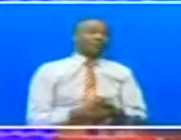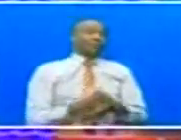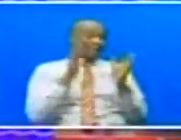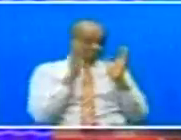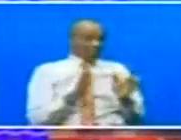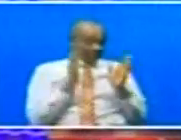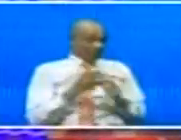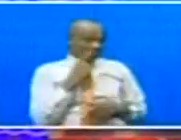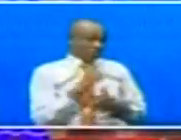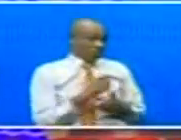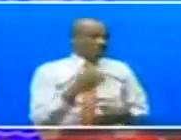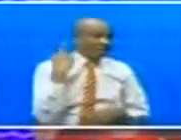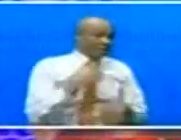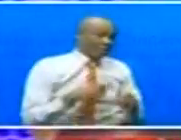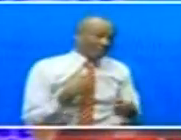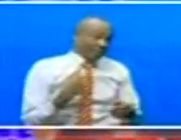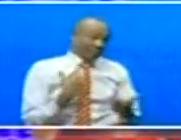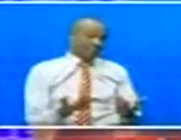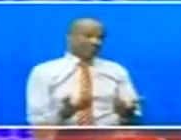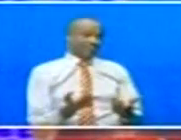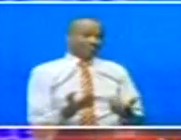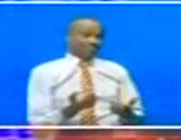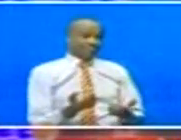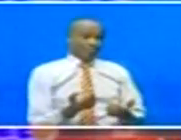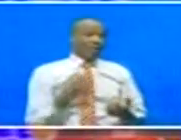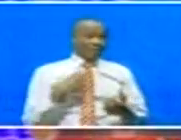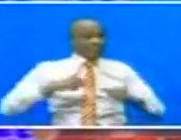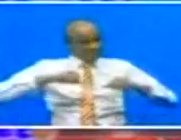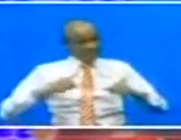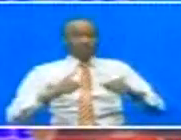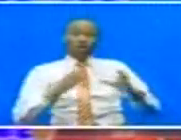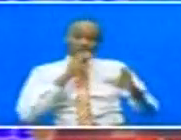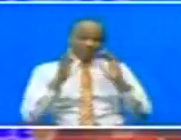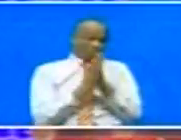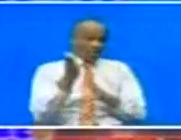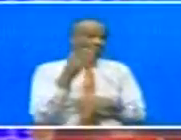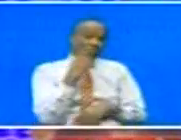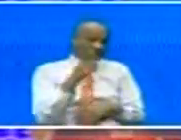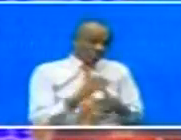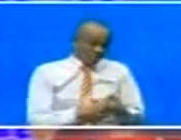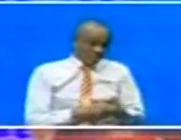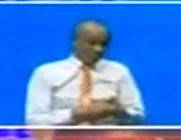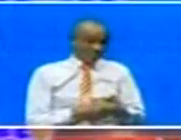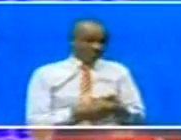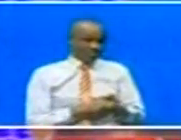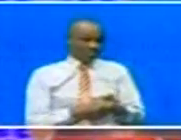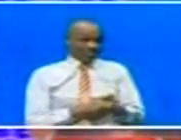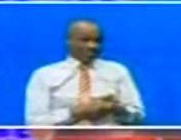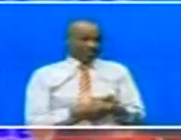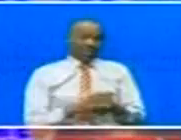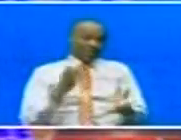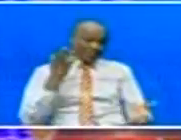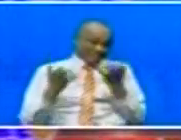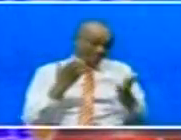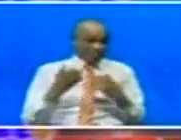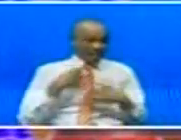time we had a bench conversation with you here, I said we may have to